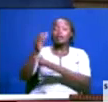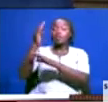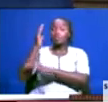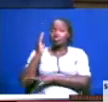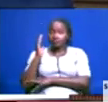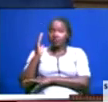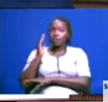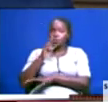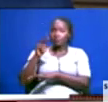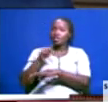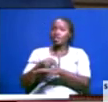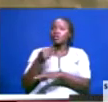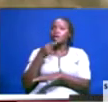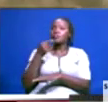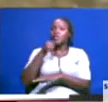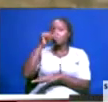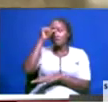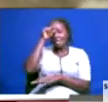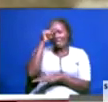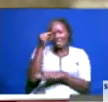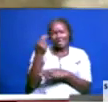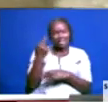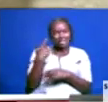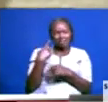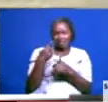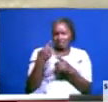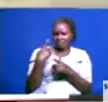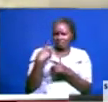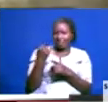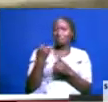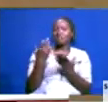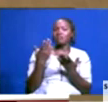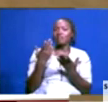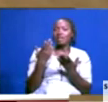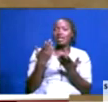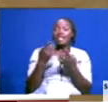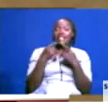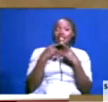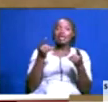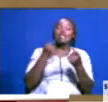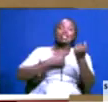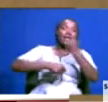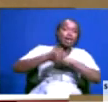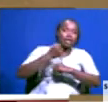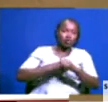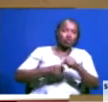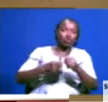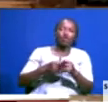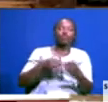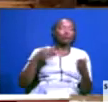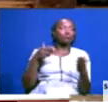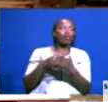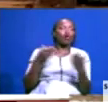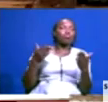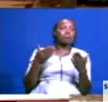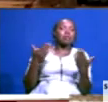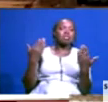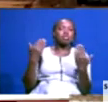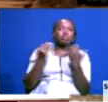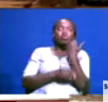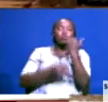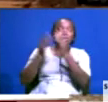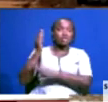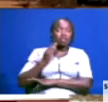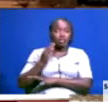Kindiki amedokeza kwamba serikali hivi karibuni itatangaza hatua inazochukua kukabiliana na kero la utovu wa usalama katika kaunti